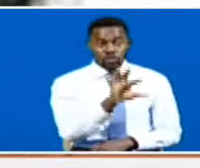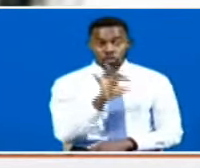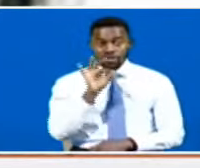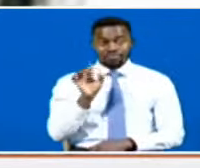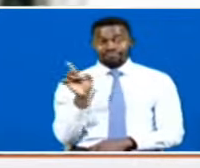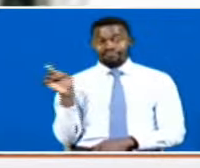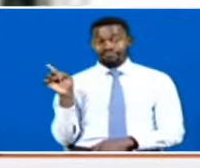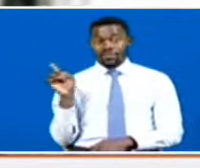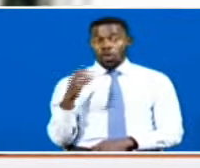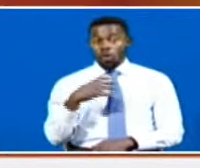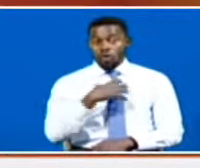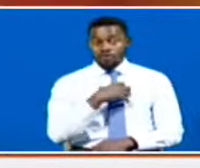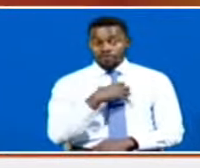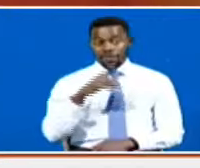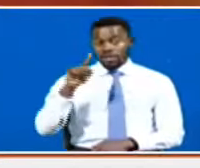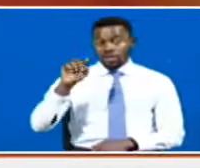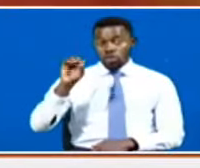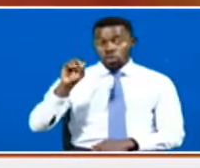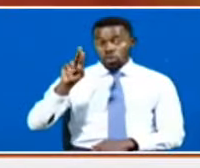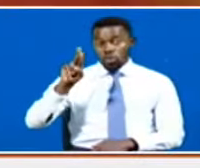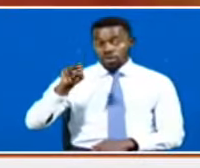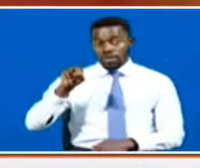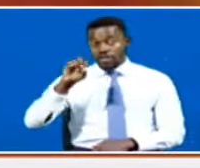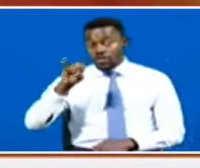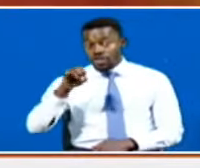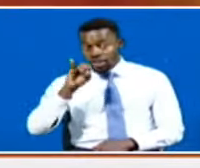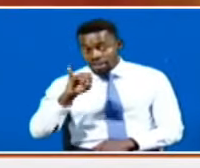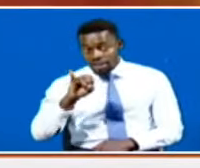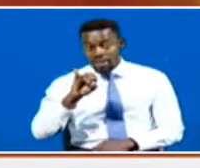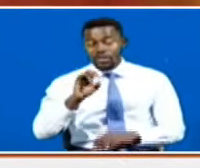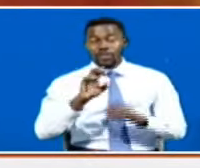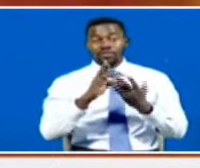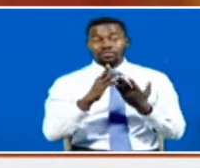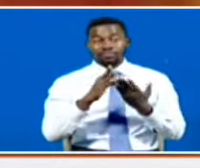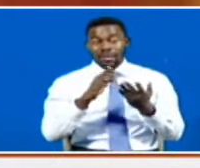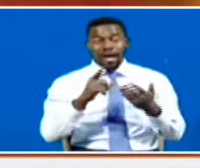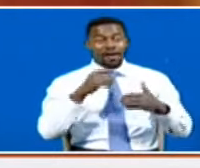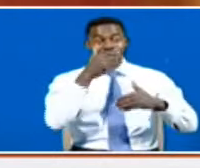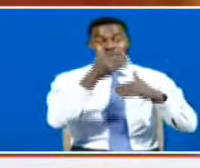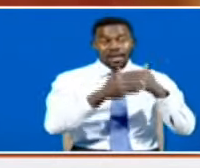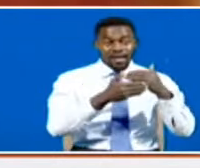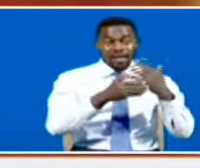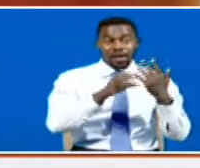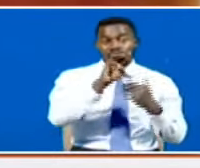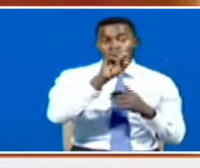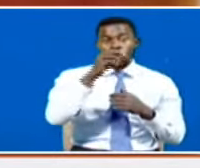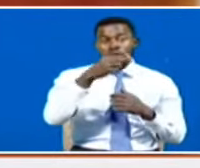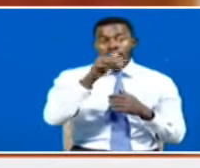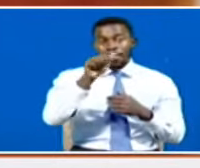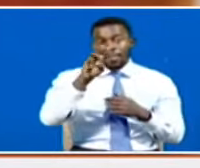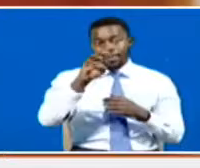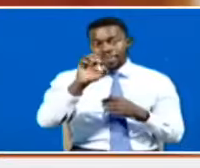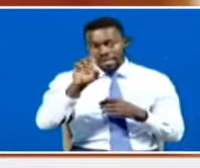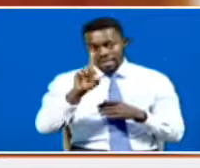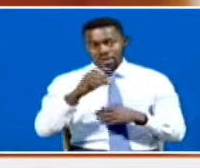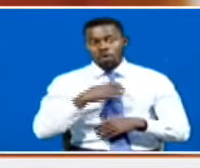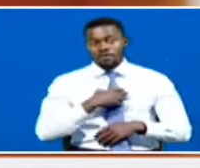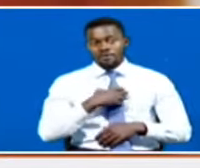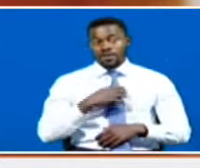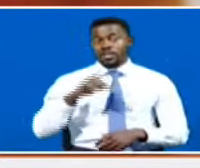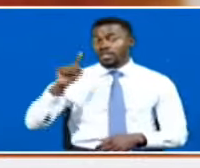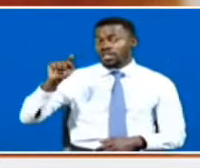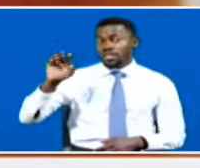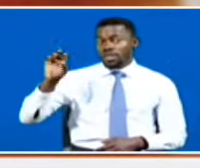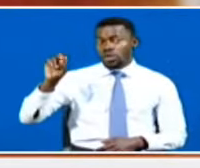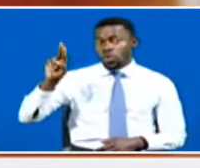retired General Daudi Tonje to replace Mahmoud as the Chief of General Staff. Tonje is one of the